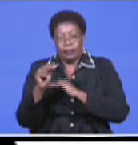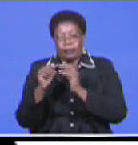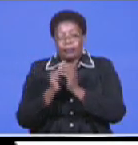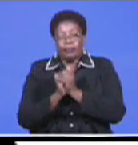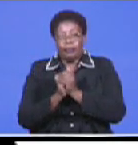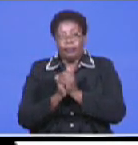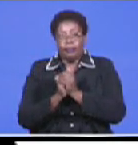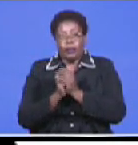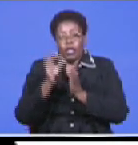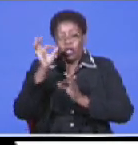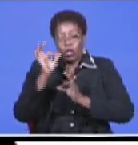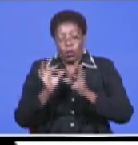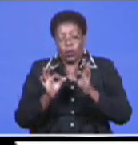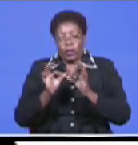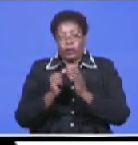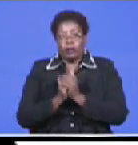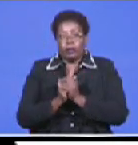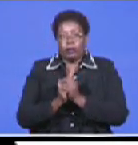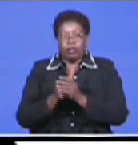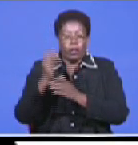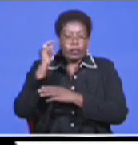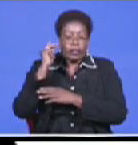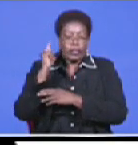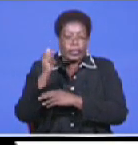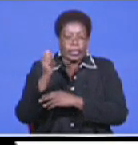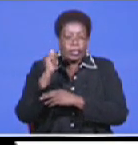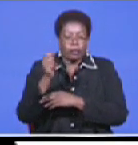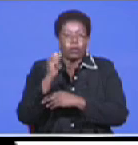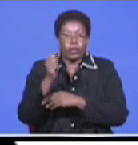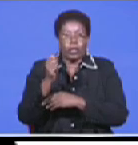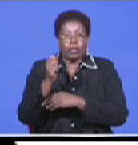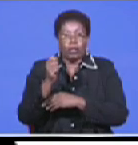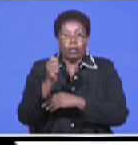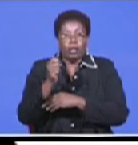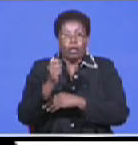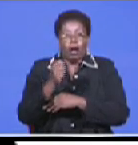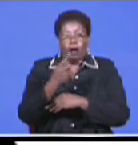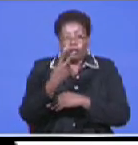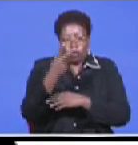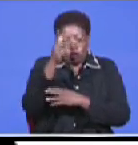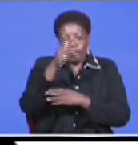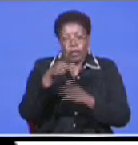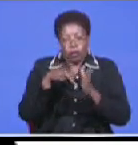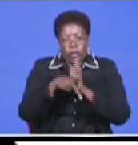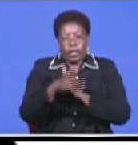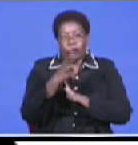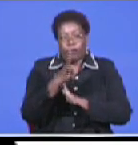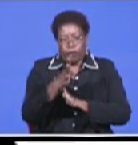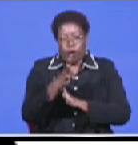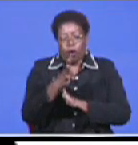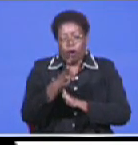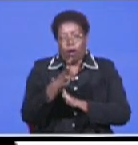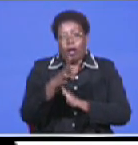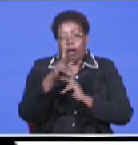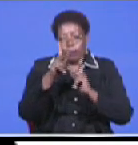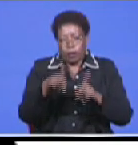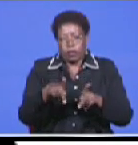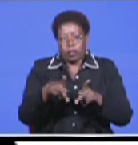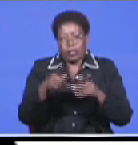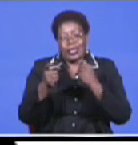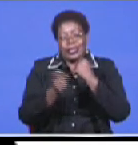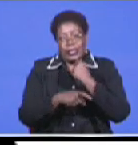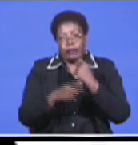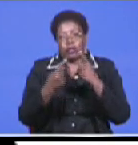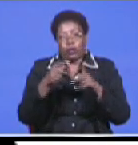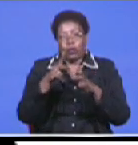Well, the news from the court's testimony began today in the trial of three men accused of killing four people and attempting to kill six others in a drive-by shooting